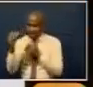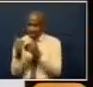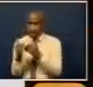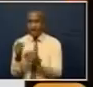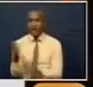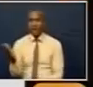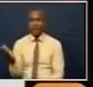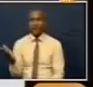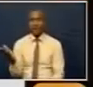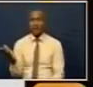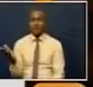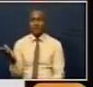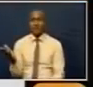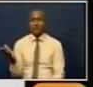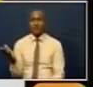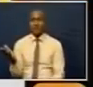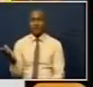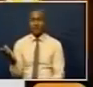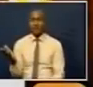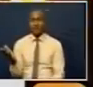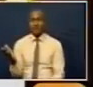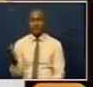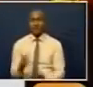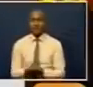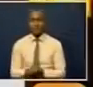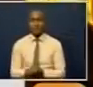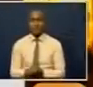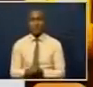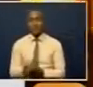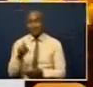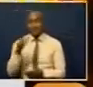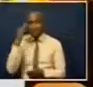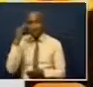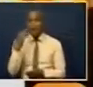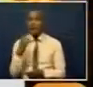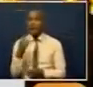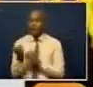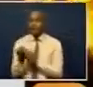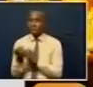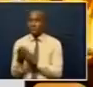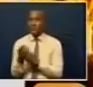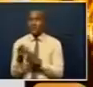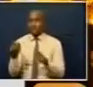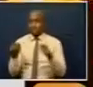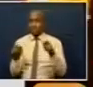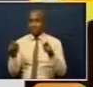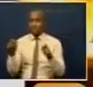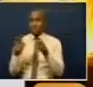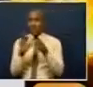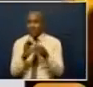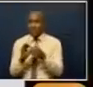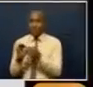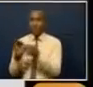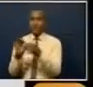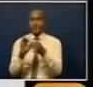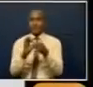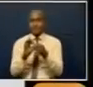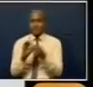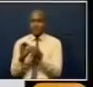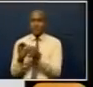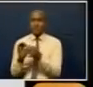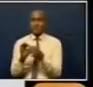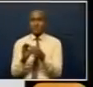door, just nearby. You know, Jeff, that's what I'm talking about, you know, a multi-agency coordination between all this and NDOC,